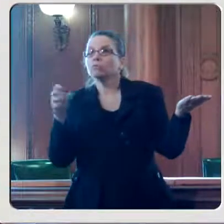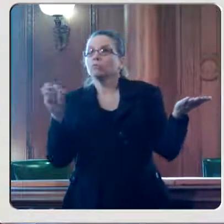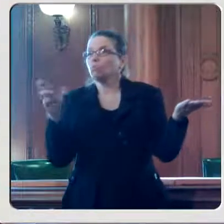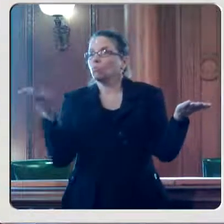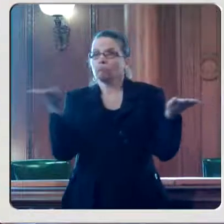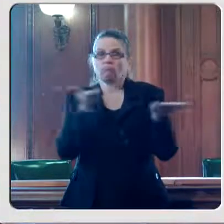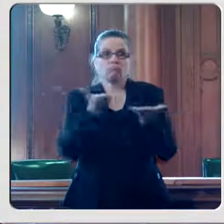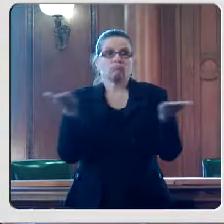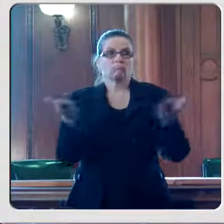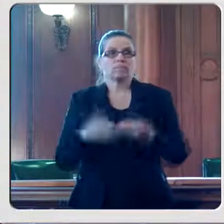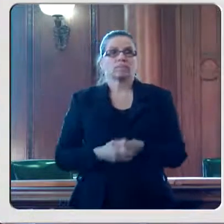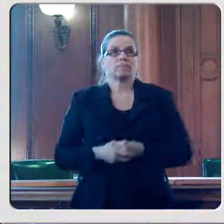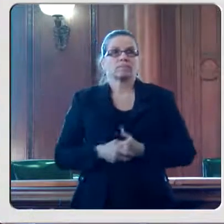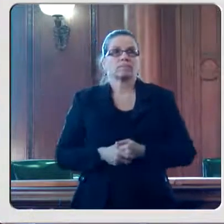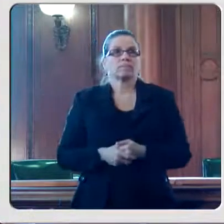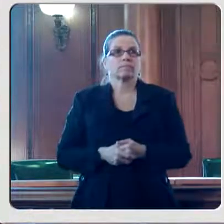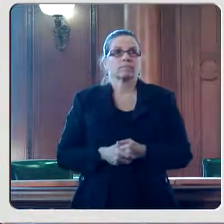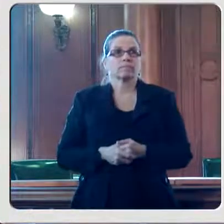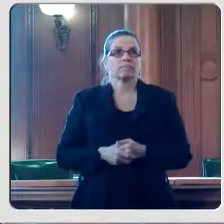cabinet heads or myself?